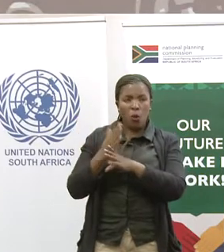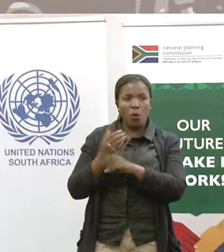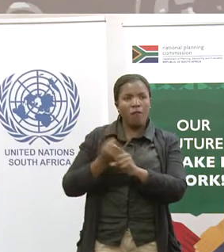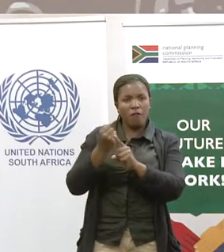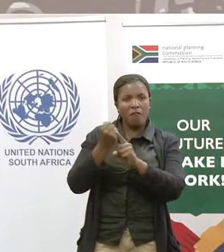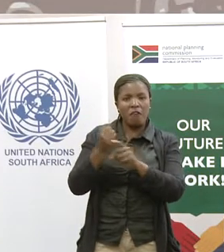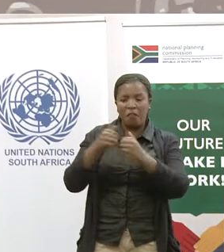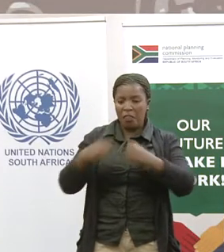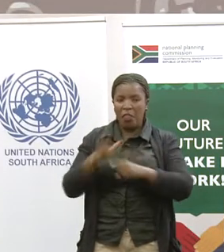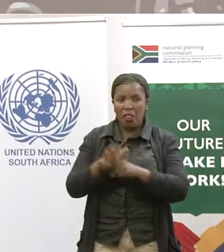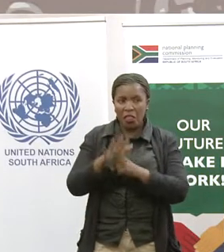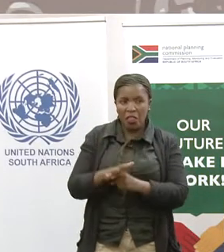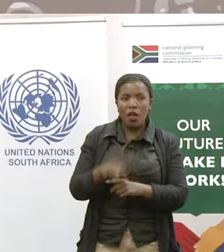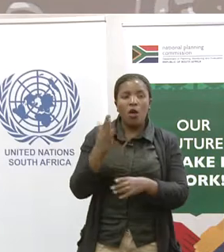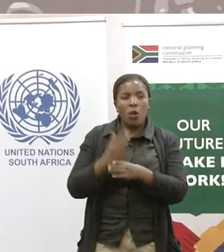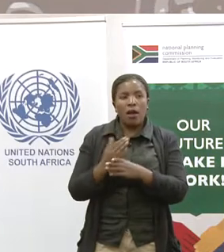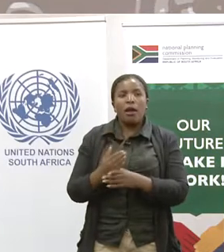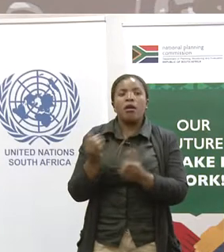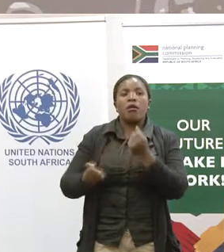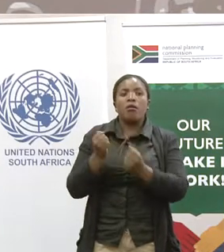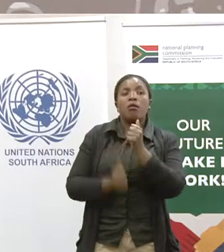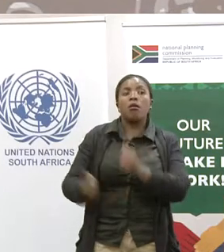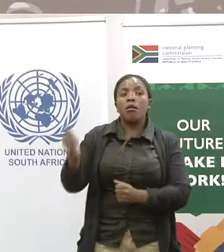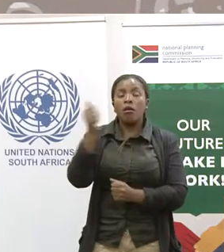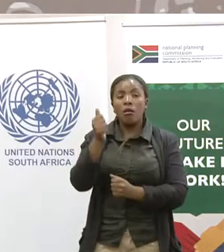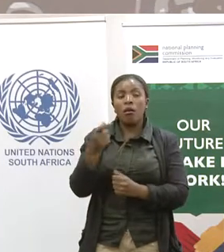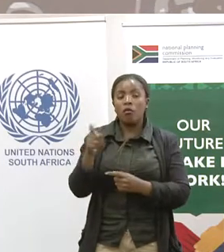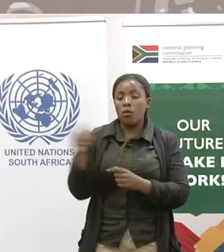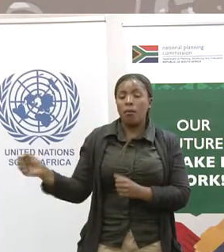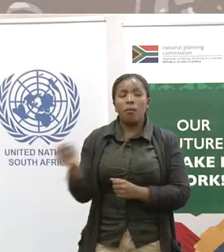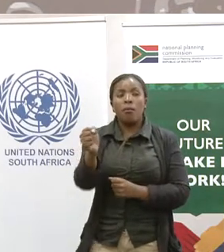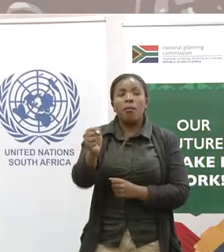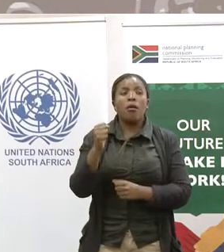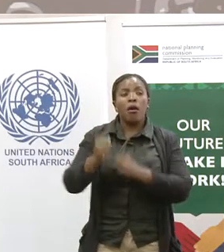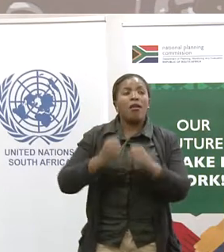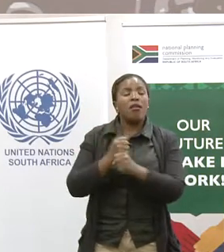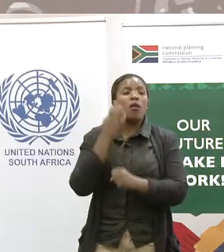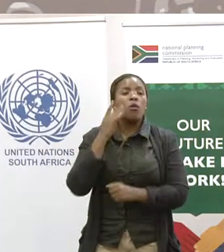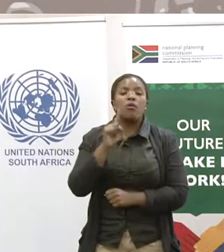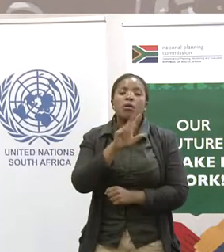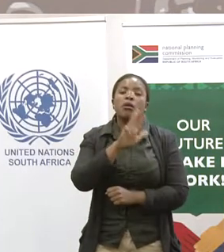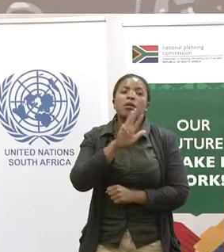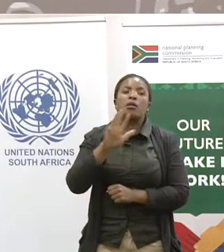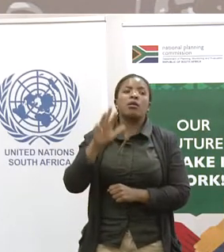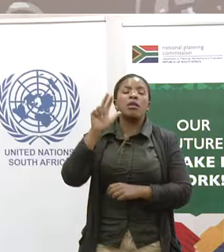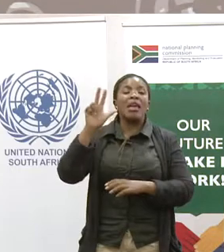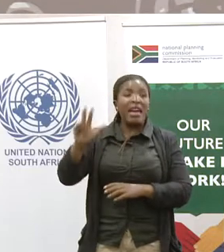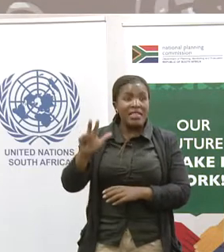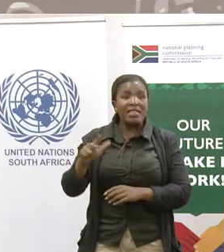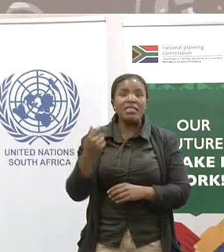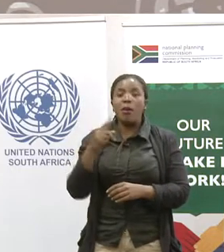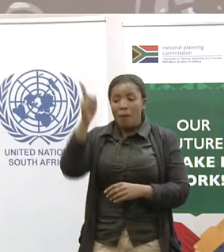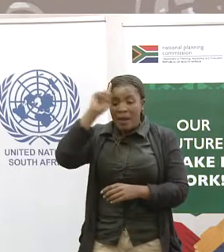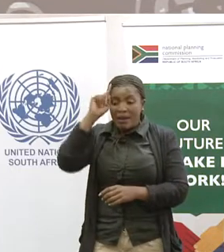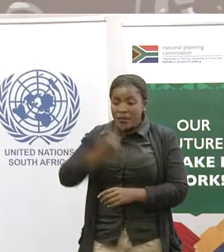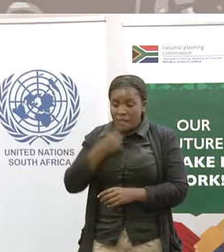Constitutional Court of South Africa. He was appointed to the bench in 1998 by former President Nelson Mandela.